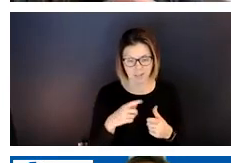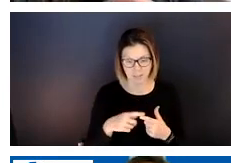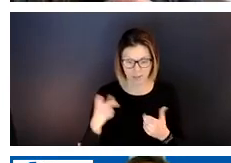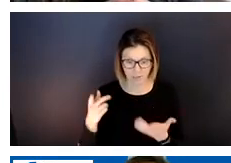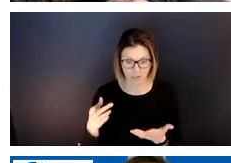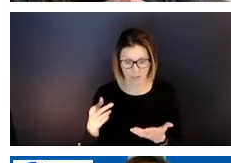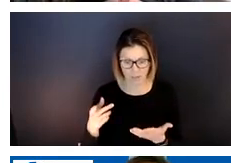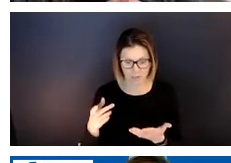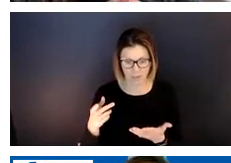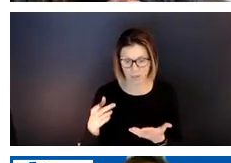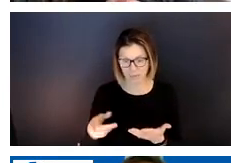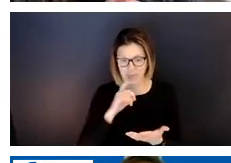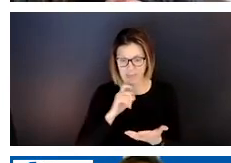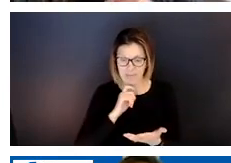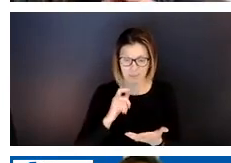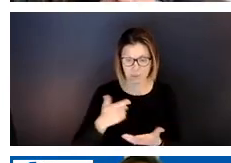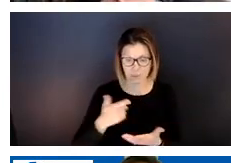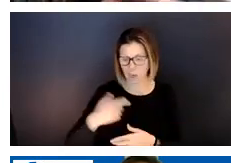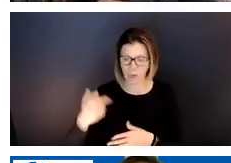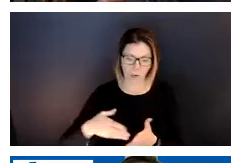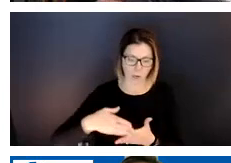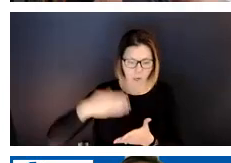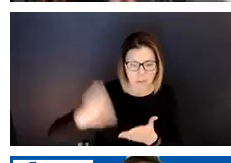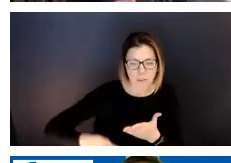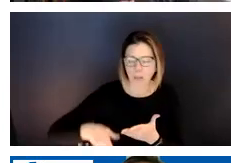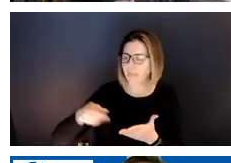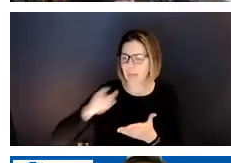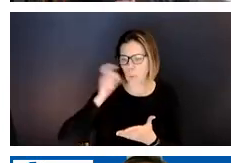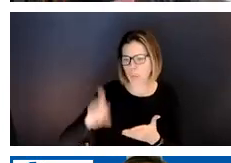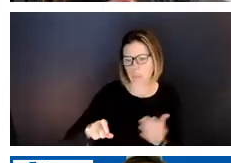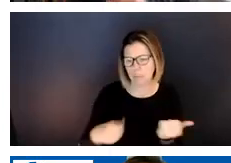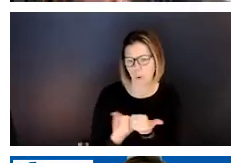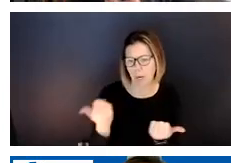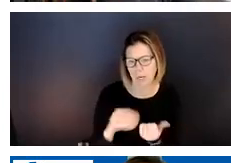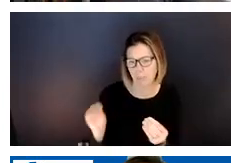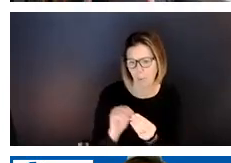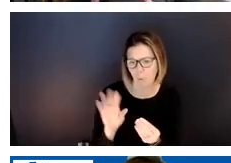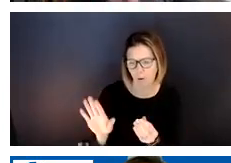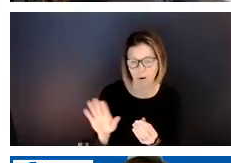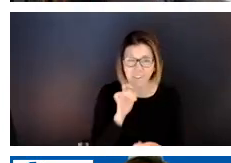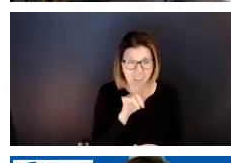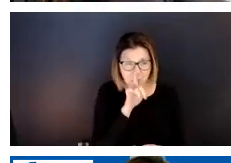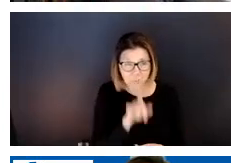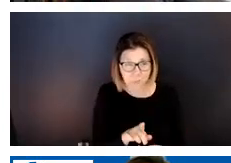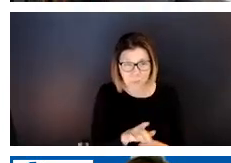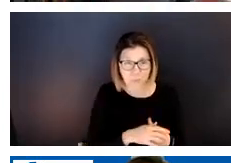sort of default age and we think, well, they no longer need that, which often isn't the case. Or now